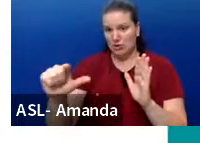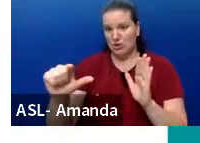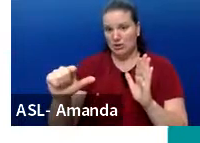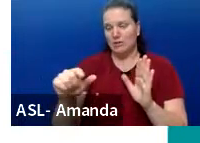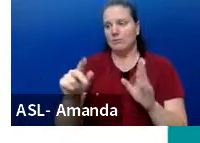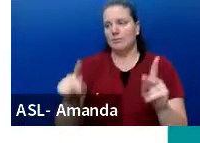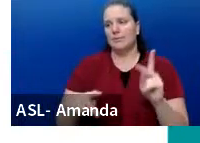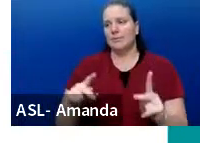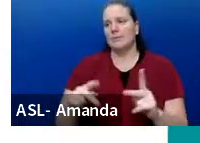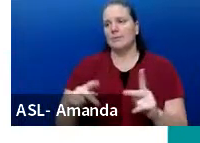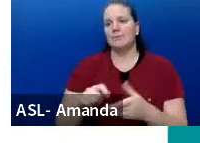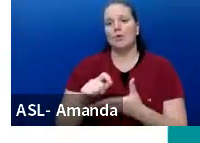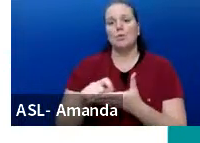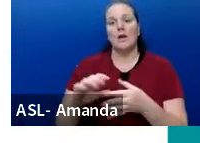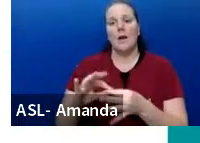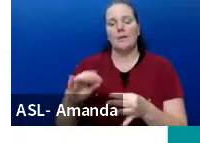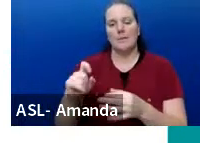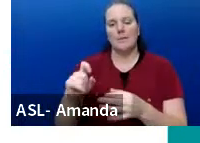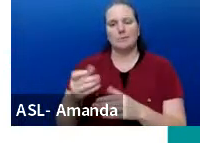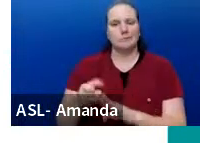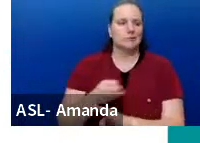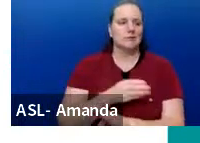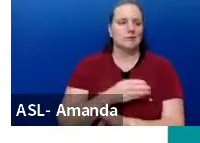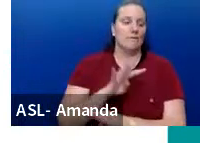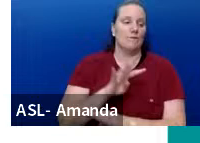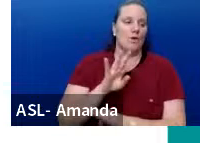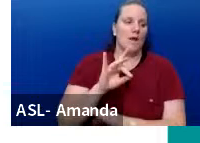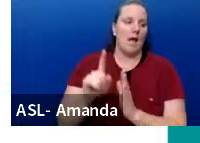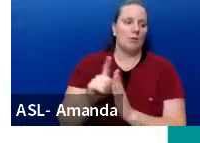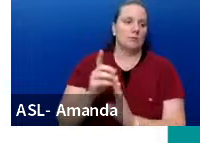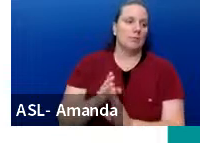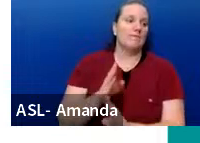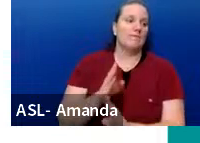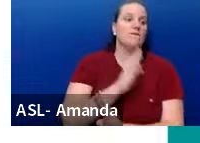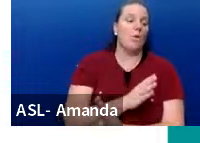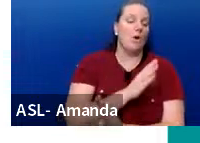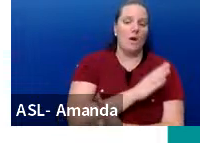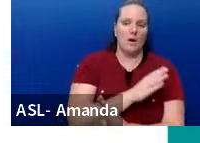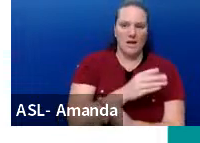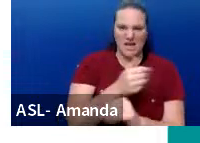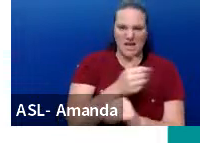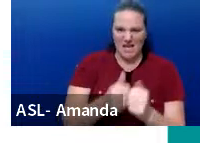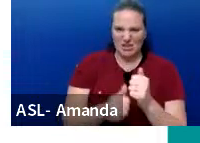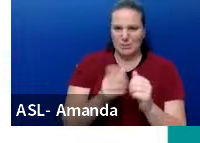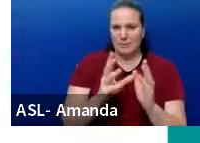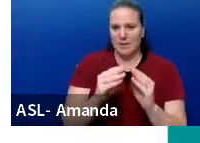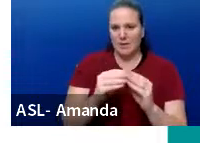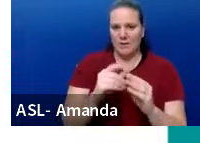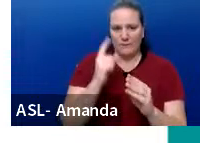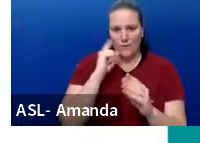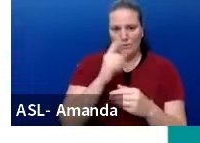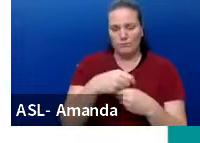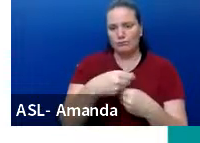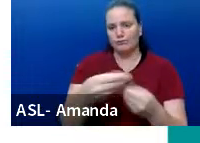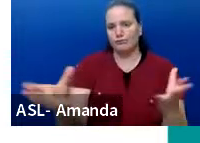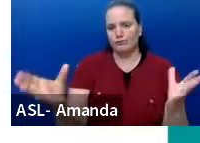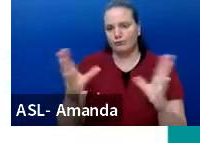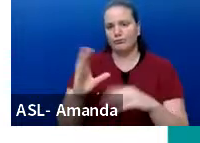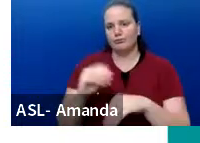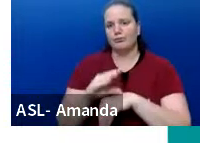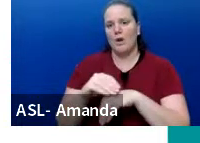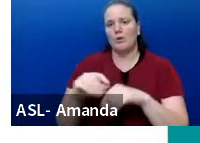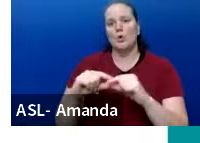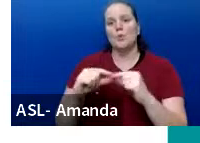written comments must be received prior to 48 hours in advance of each upcoming meeting in order to be distributed to advisory group